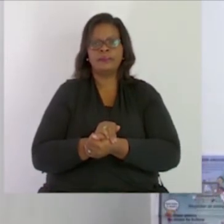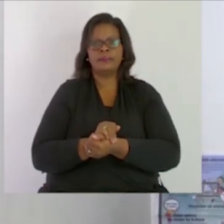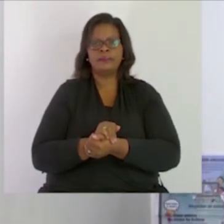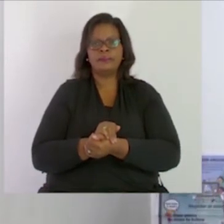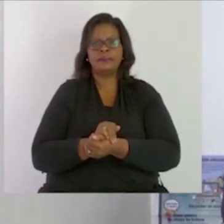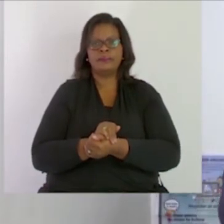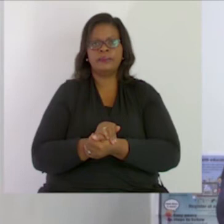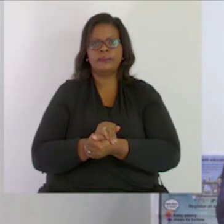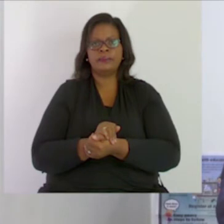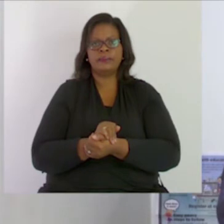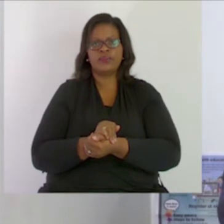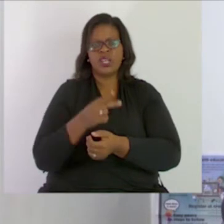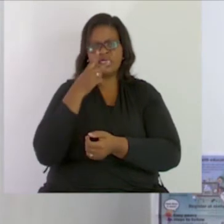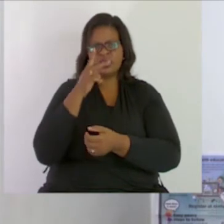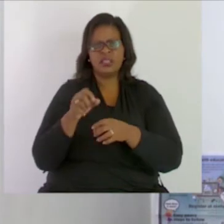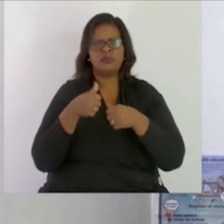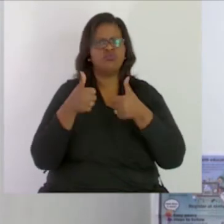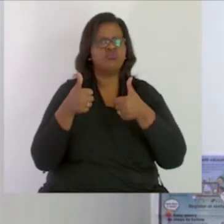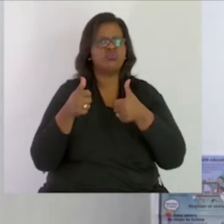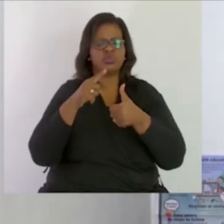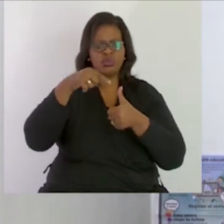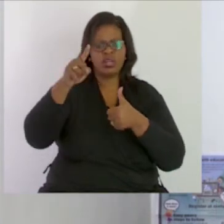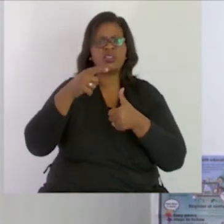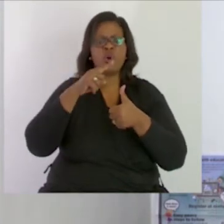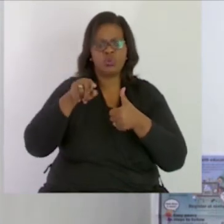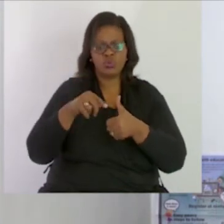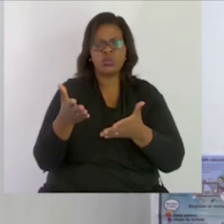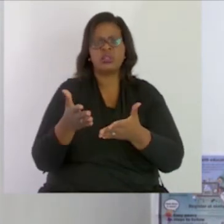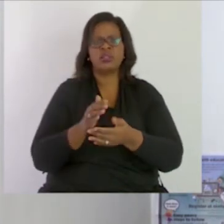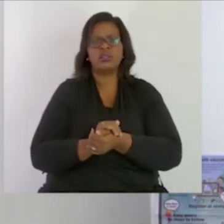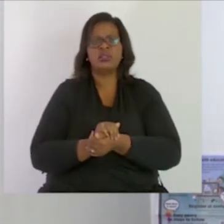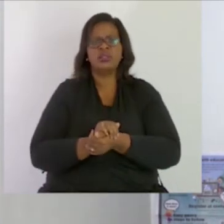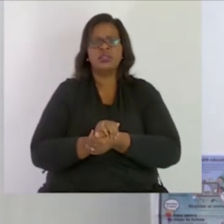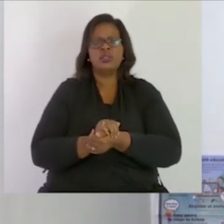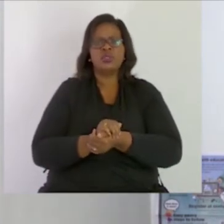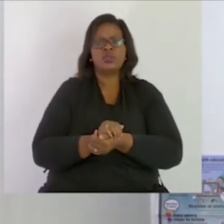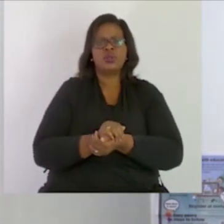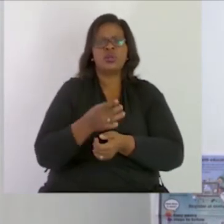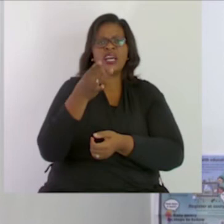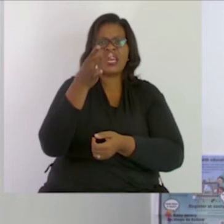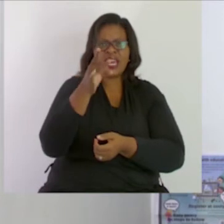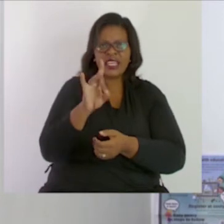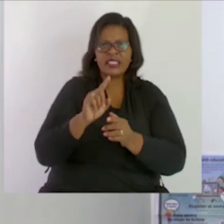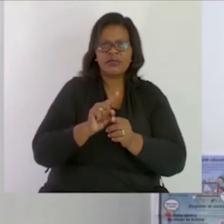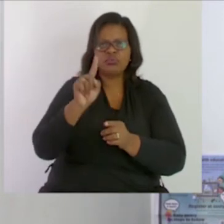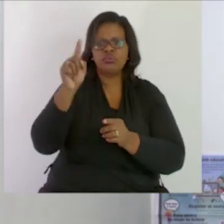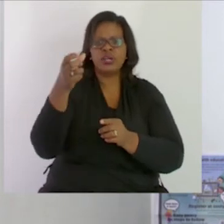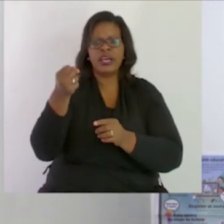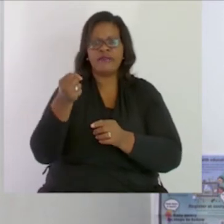Yeah, let us check whether it is correct or not. We just look at the last number, 8. 8 is also there, meaning to say it's